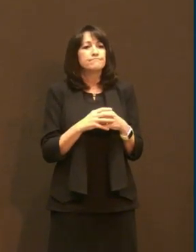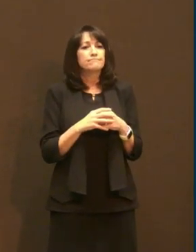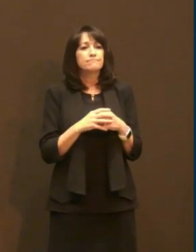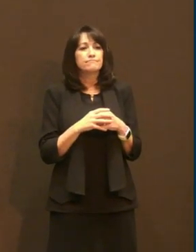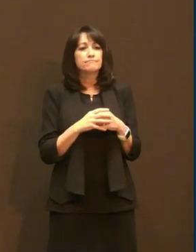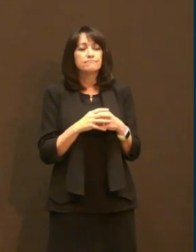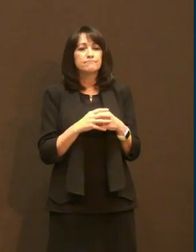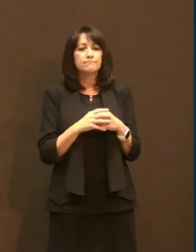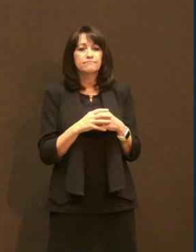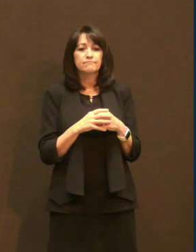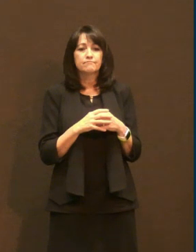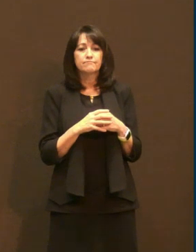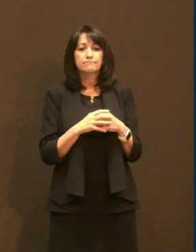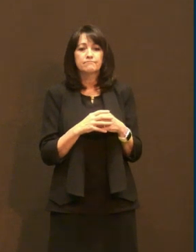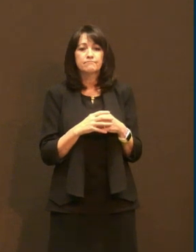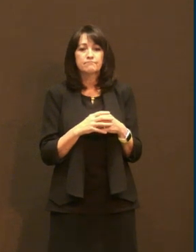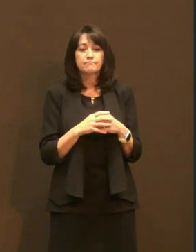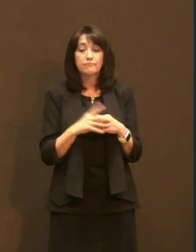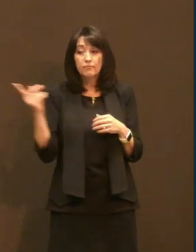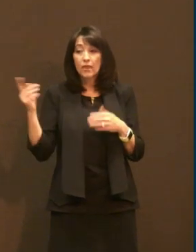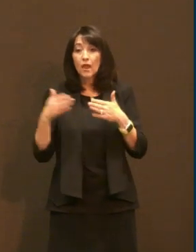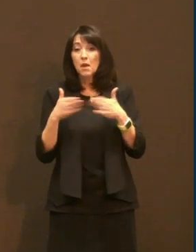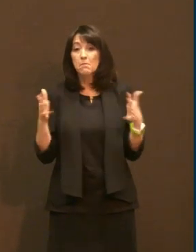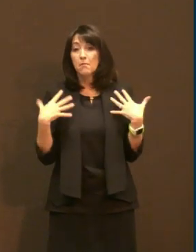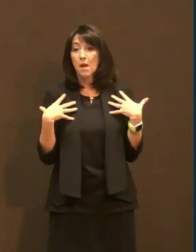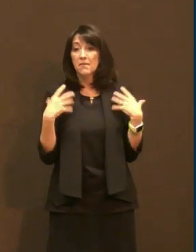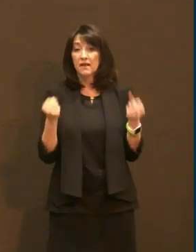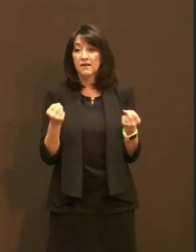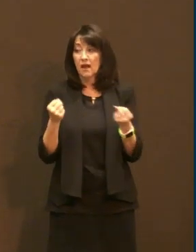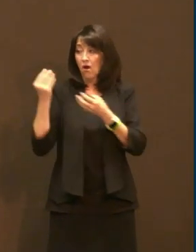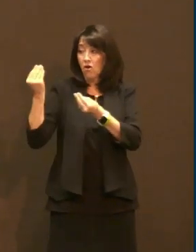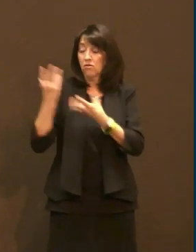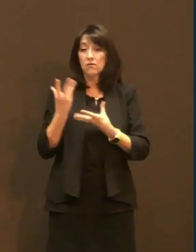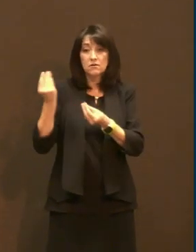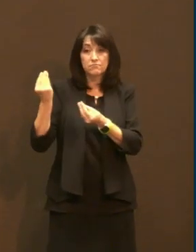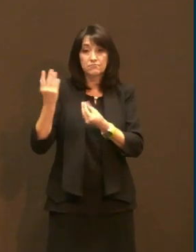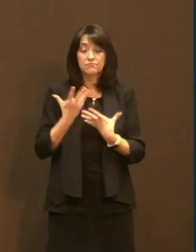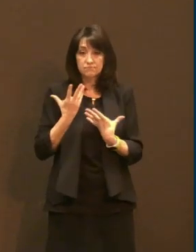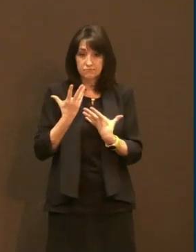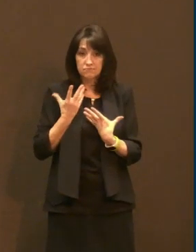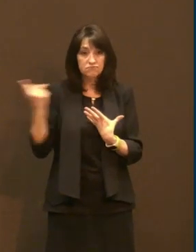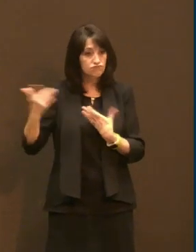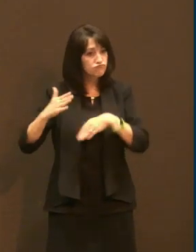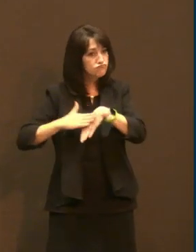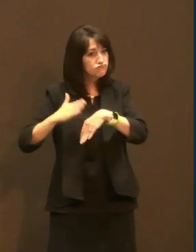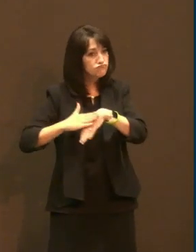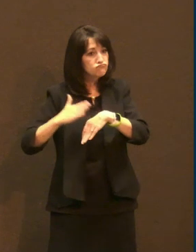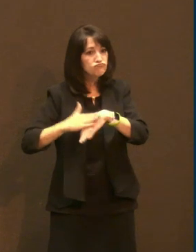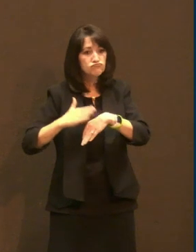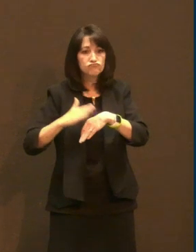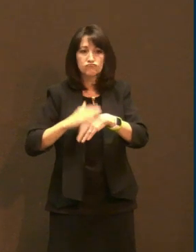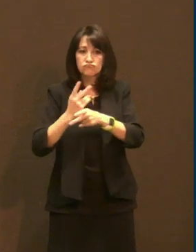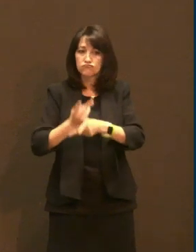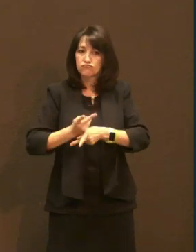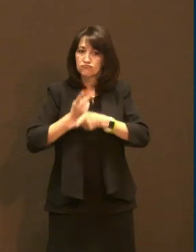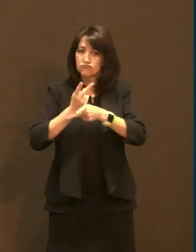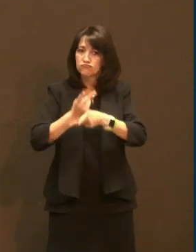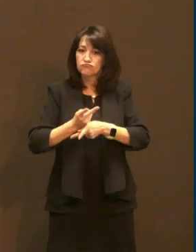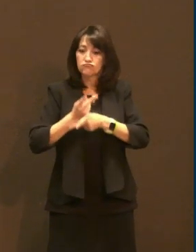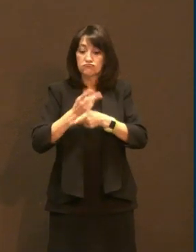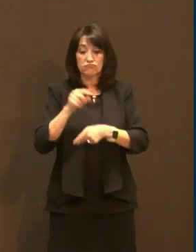outspoken warnings of our public health experts, and there was the desire for, I think, all of